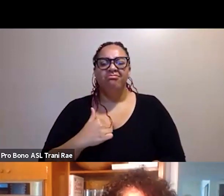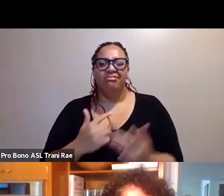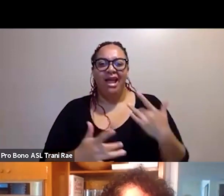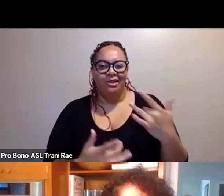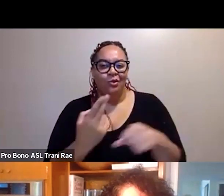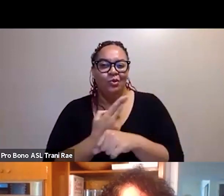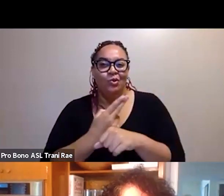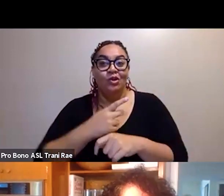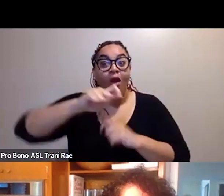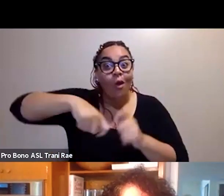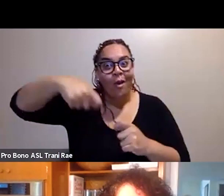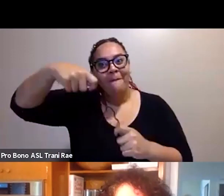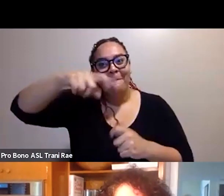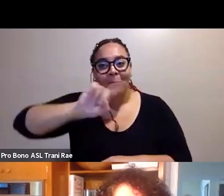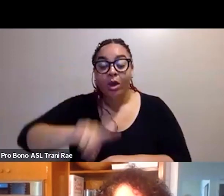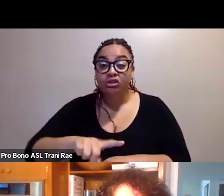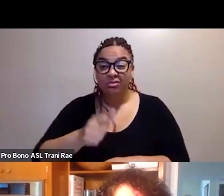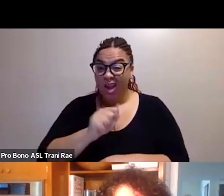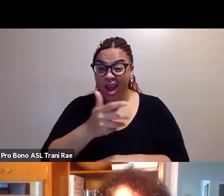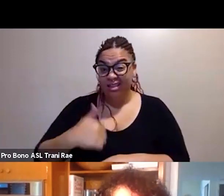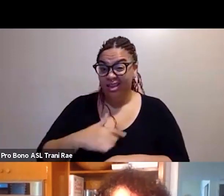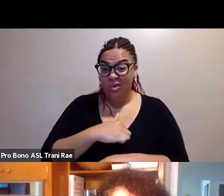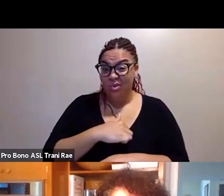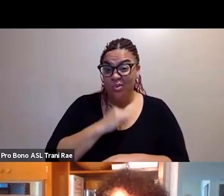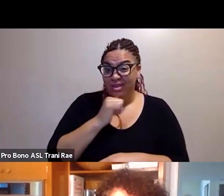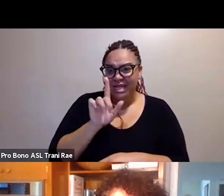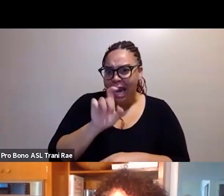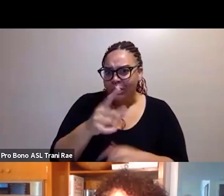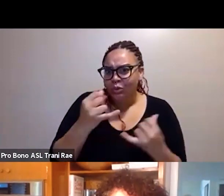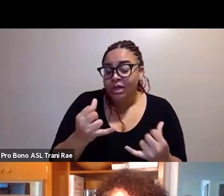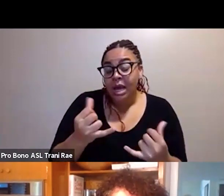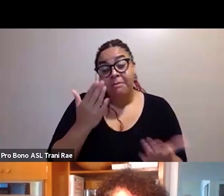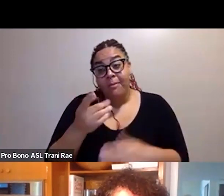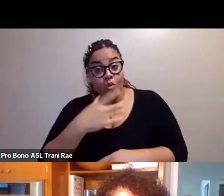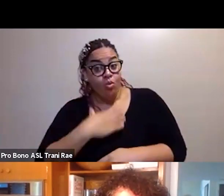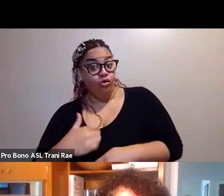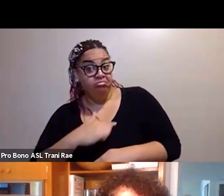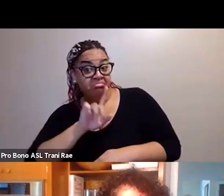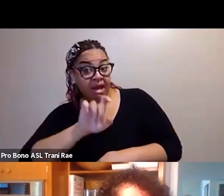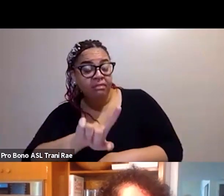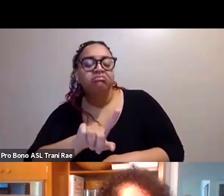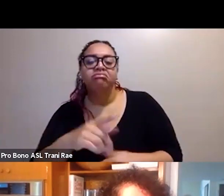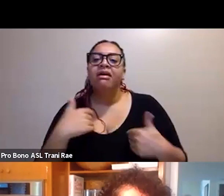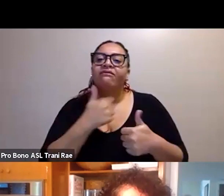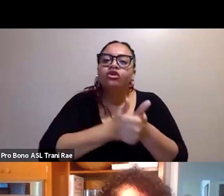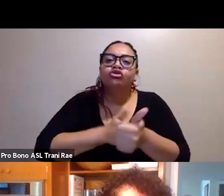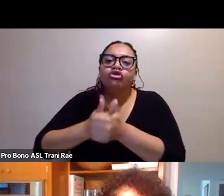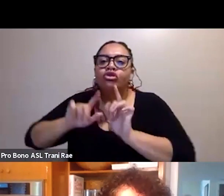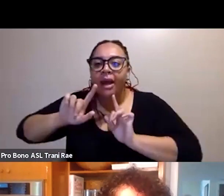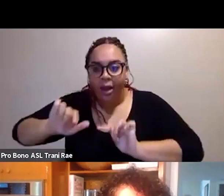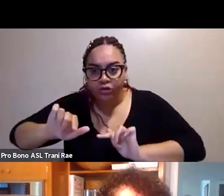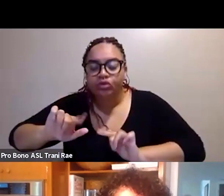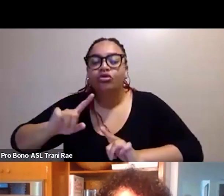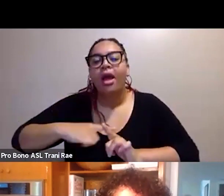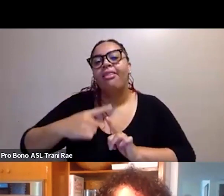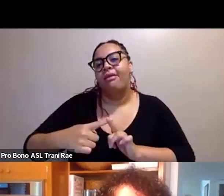is there anything that we didn't ask you today that you wish we had asked you? And I'll have each of you answer that question, and then we'll